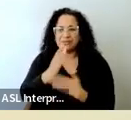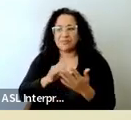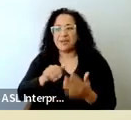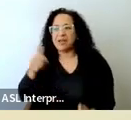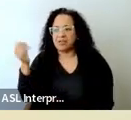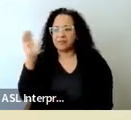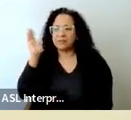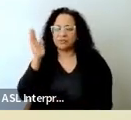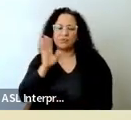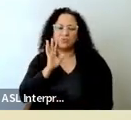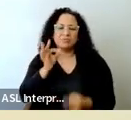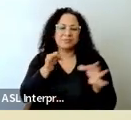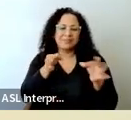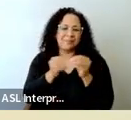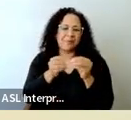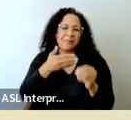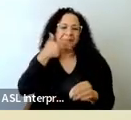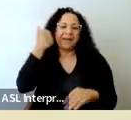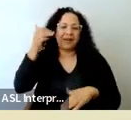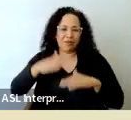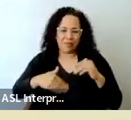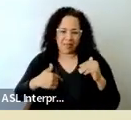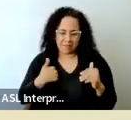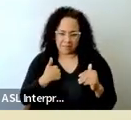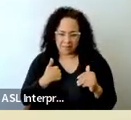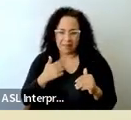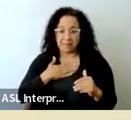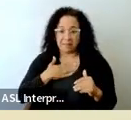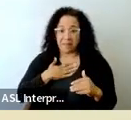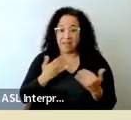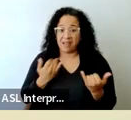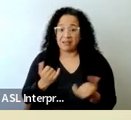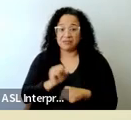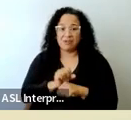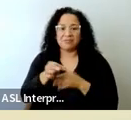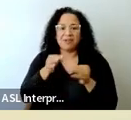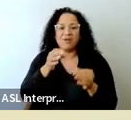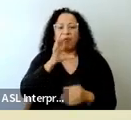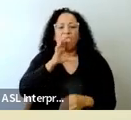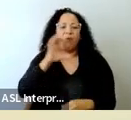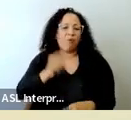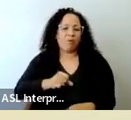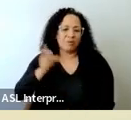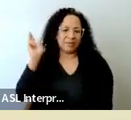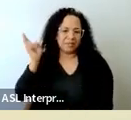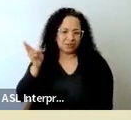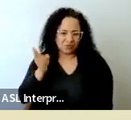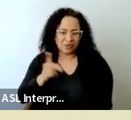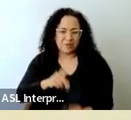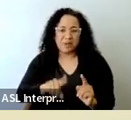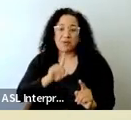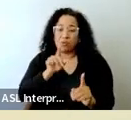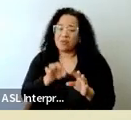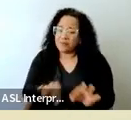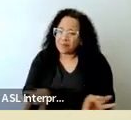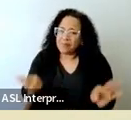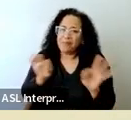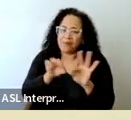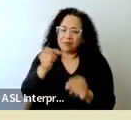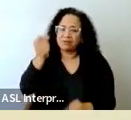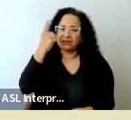speak to that much better than I can at this point. My job is to kind of tell you the old history of it. But really, it's important to understand